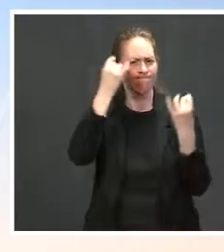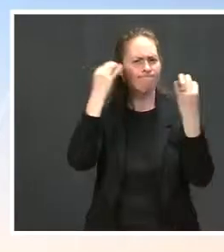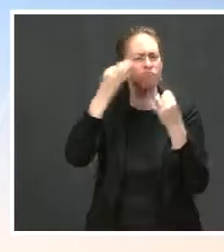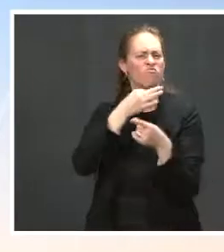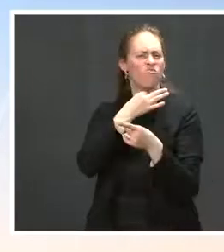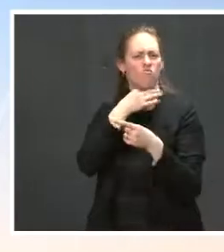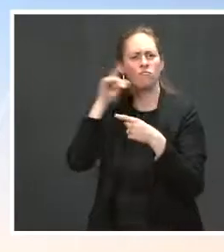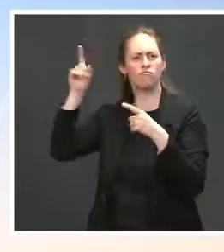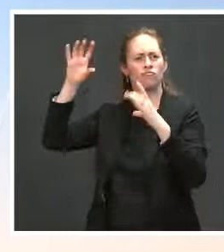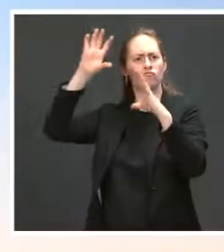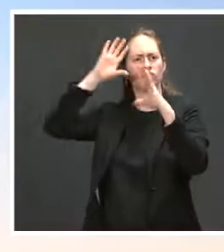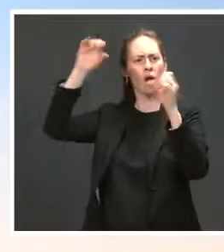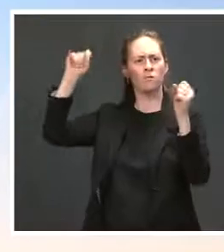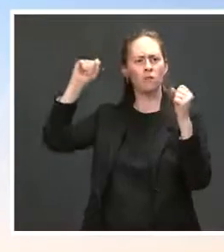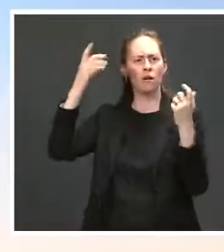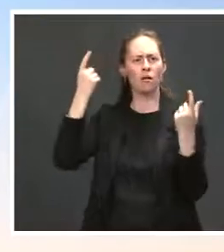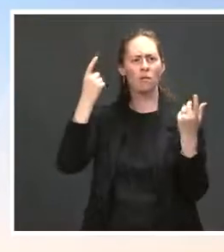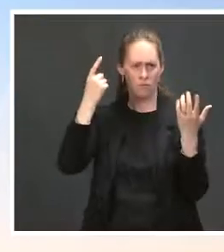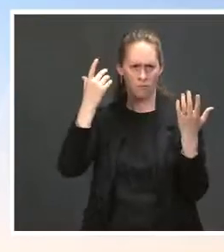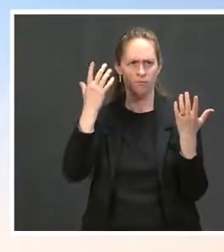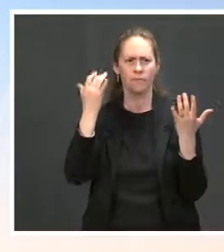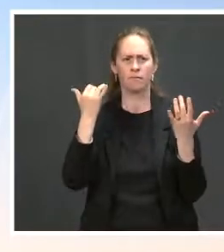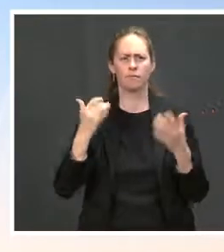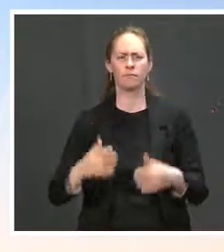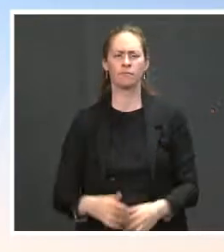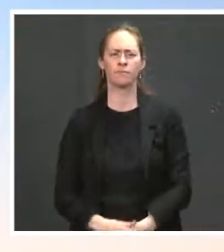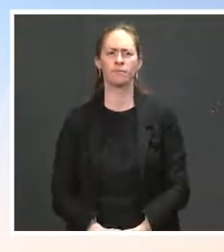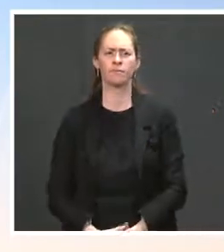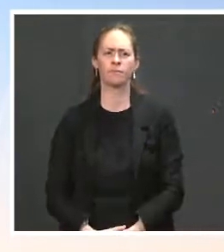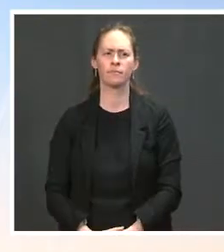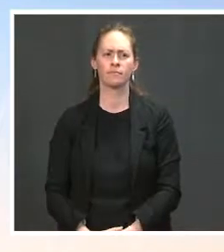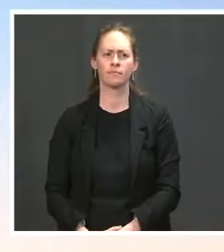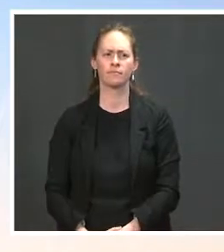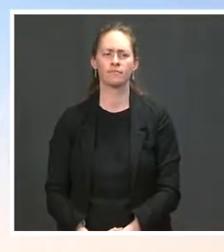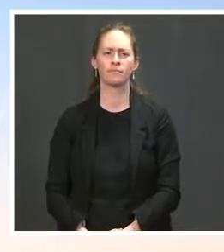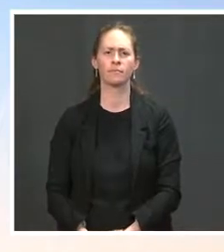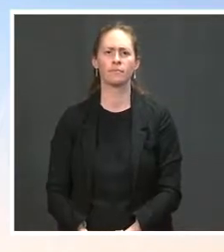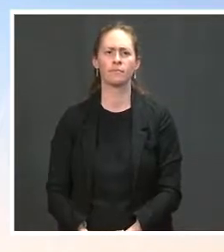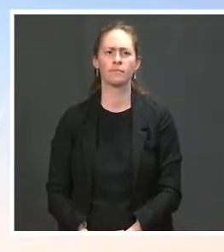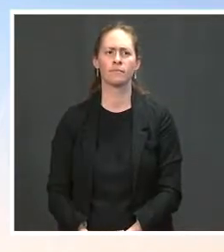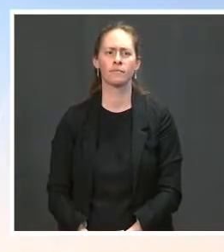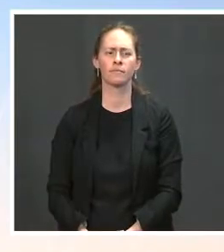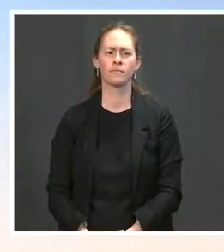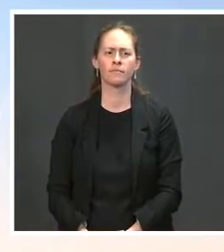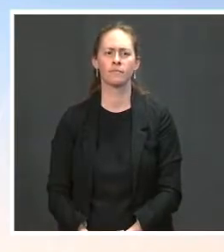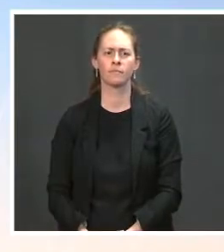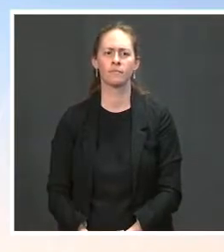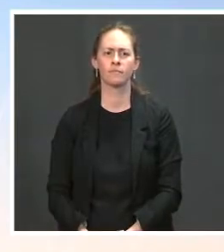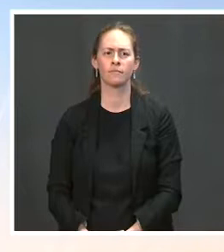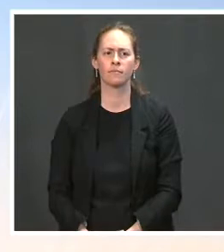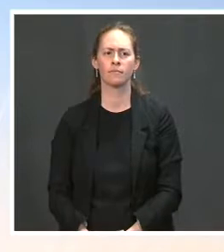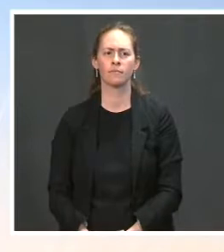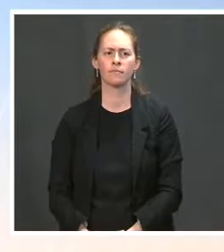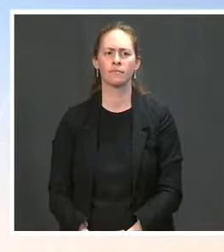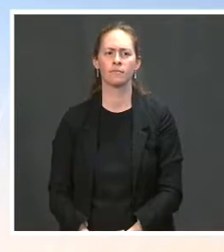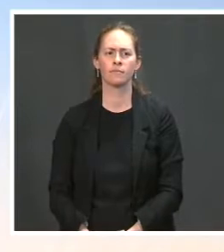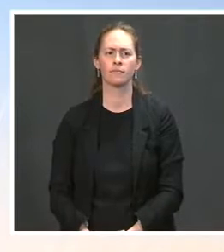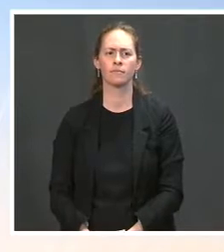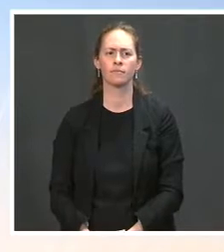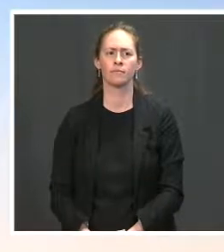discrimination? Should public or private spaces be allowed to exclude people who opt out of getting the COVID-19